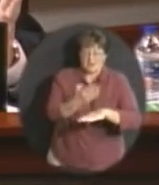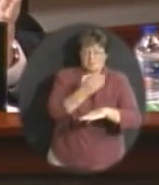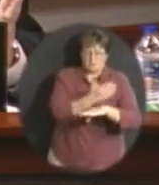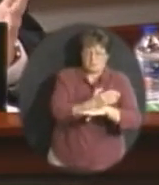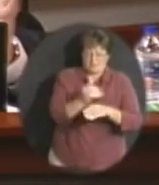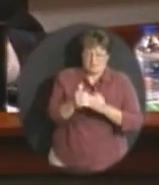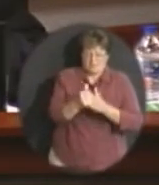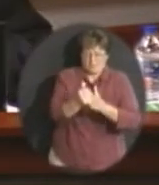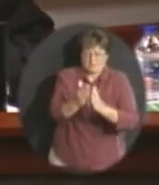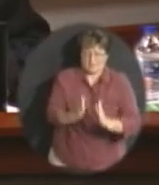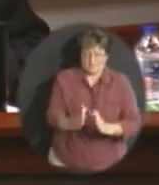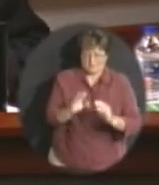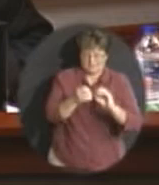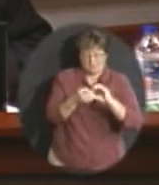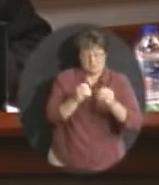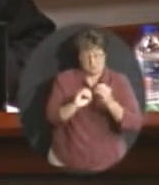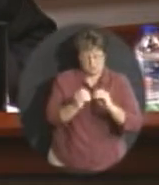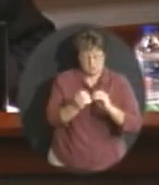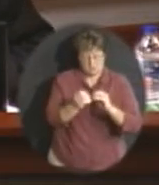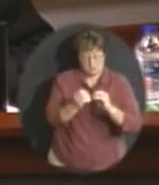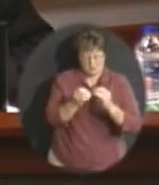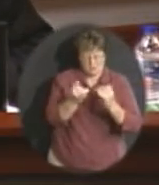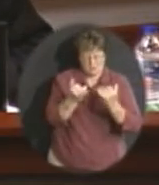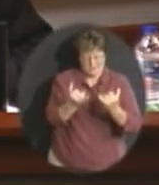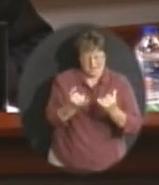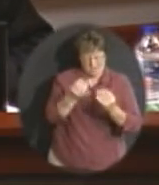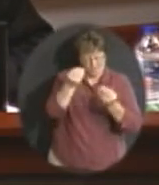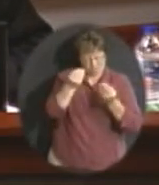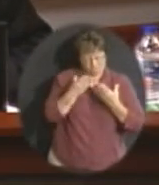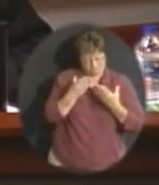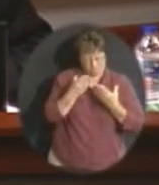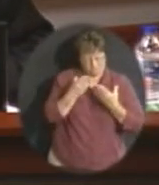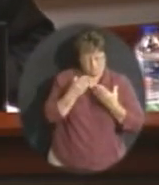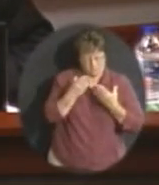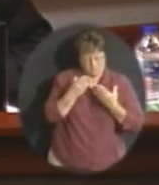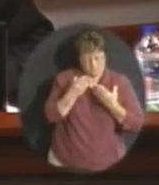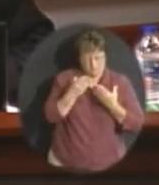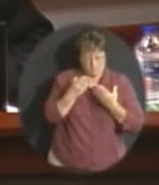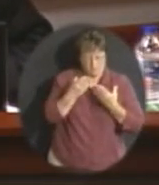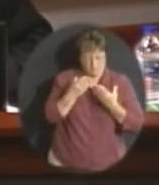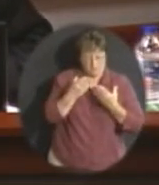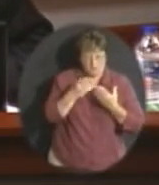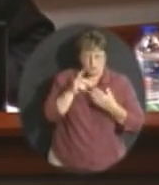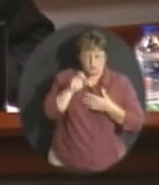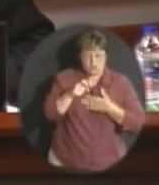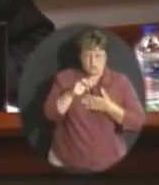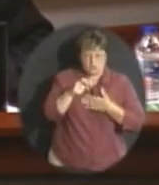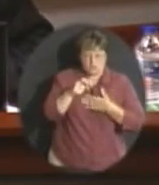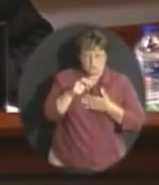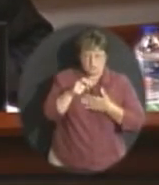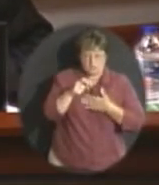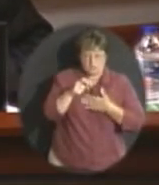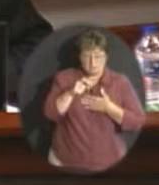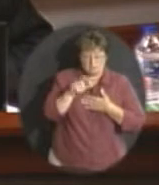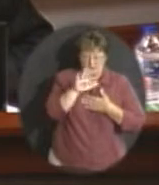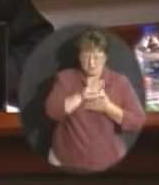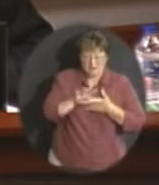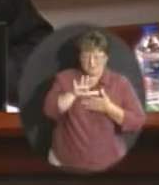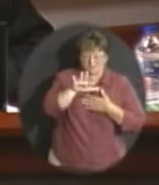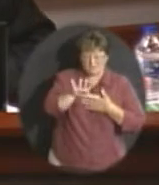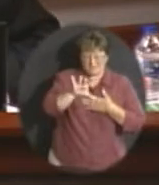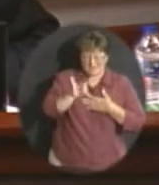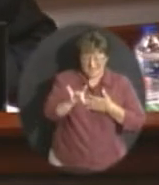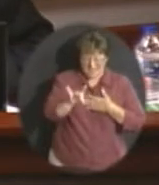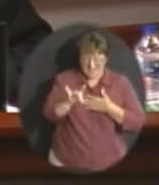readership numbers. We are now told, and Chris Garlopp and Maggie did some work on it, we're going to hit 58,000 households, which is